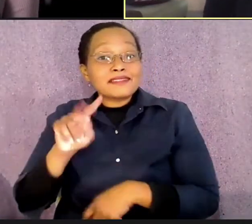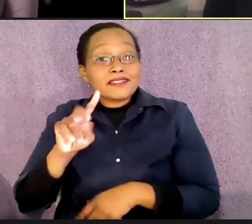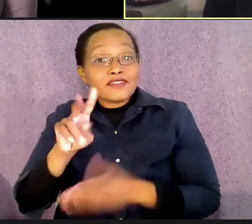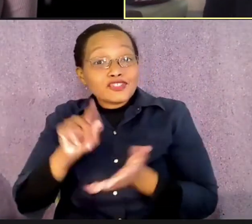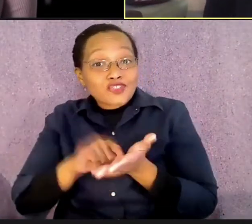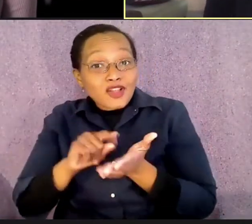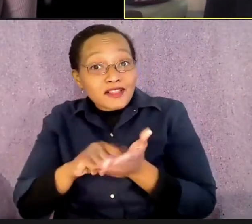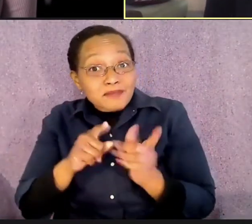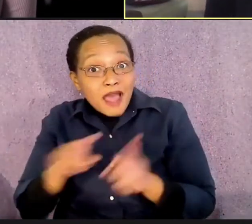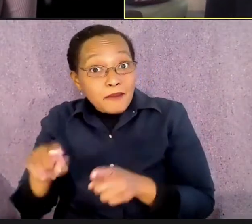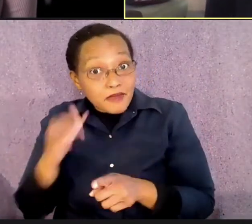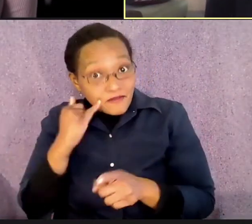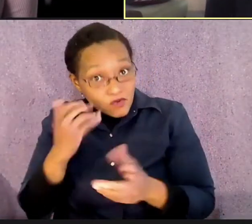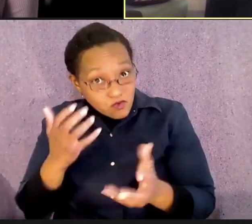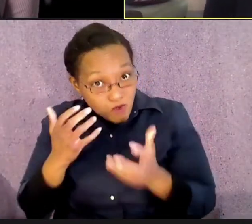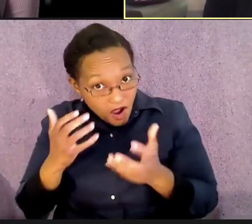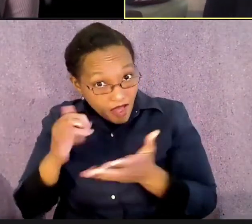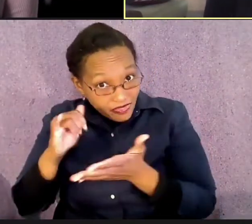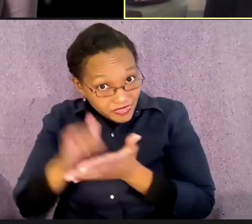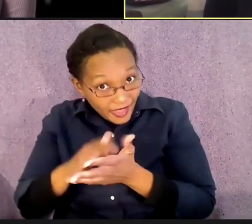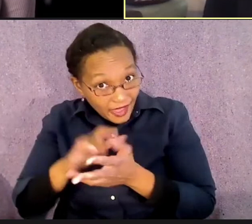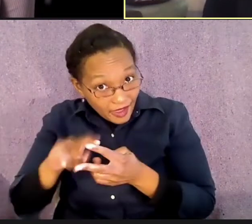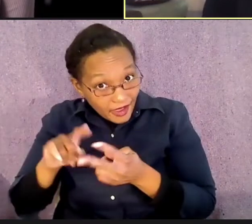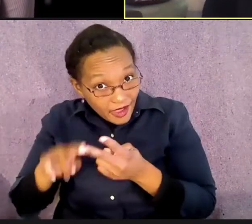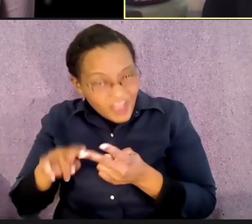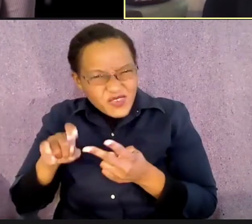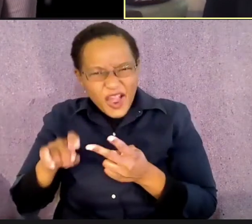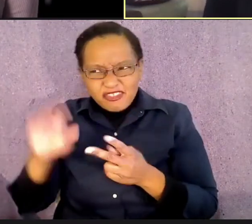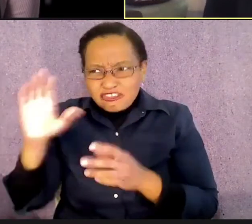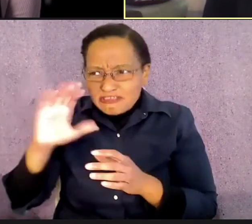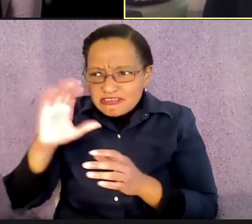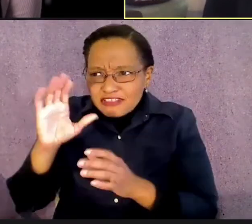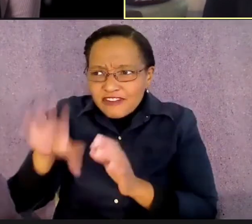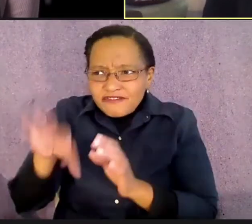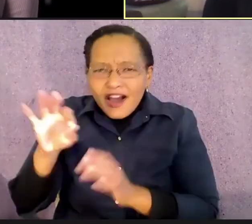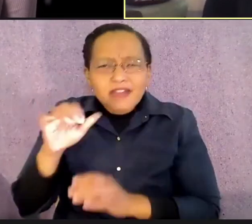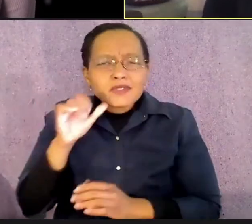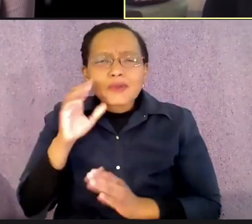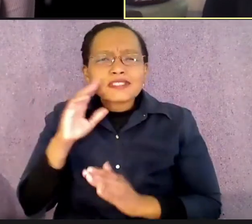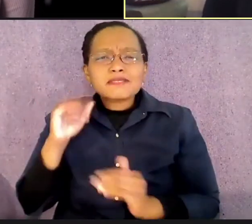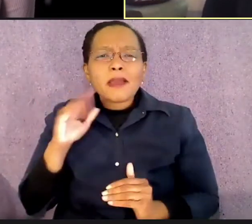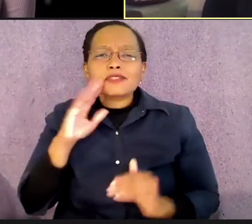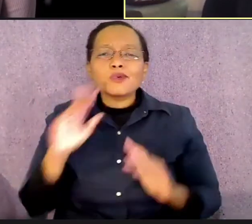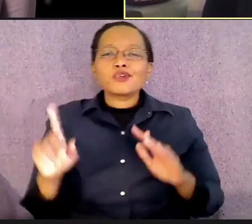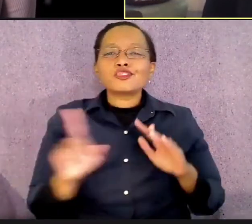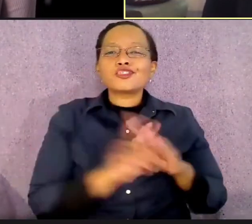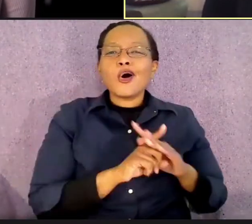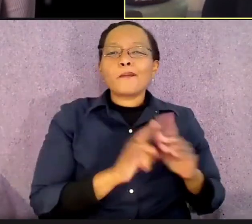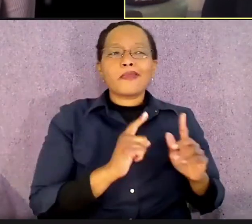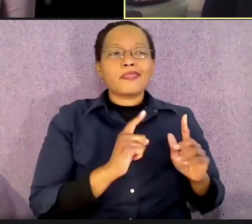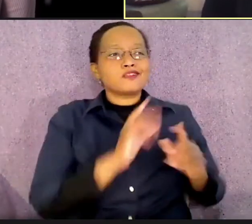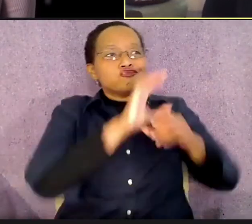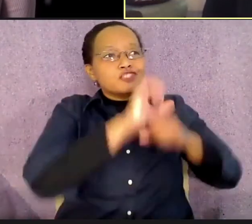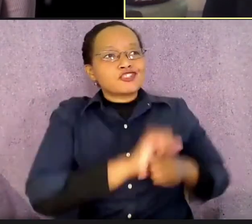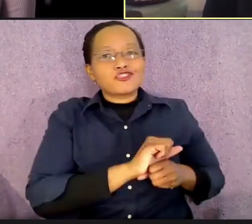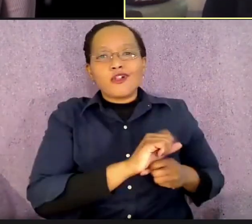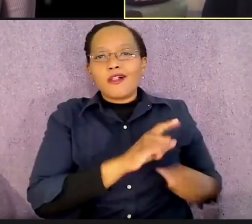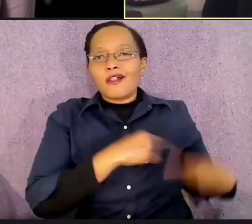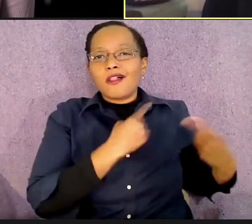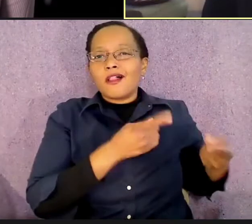go find it. I think stop expecting it to show up to you in the traditional channels in a way you want it to